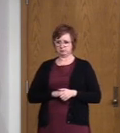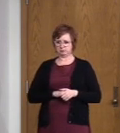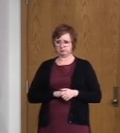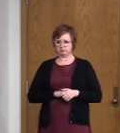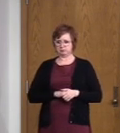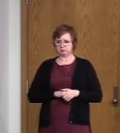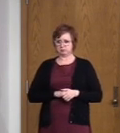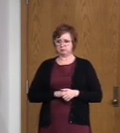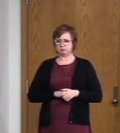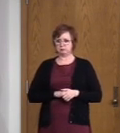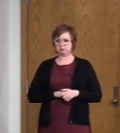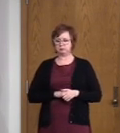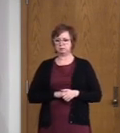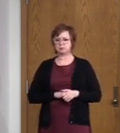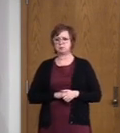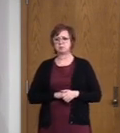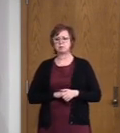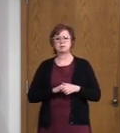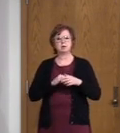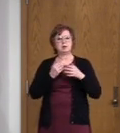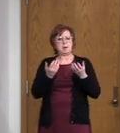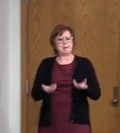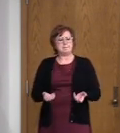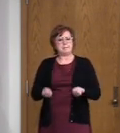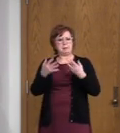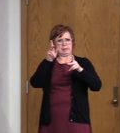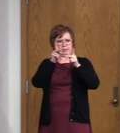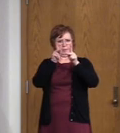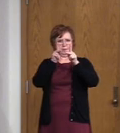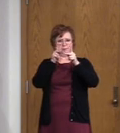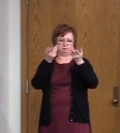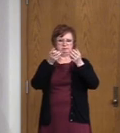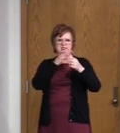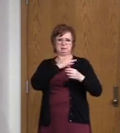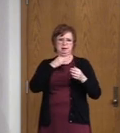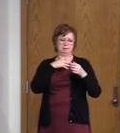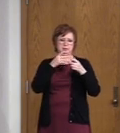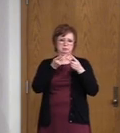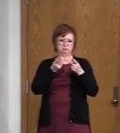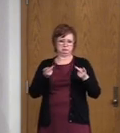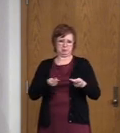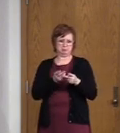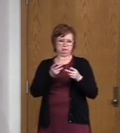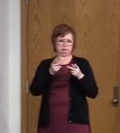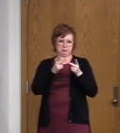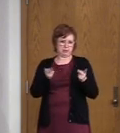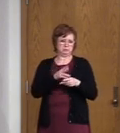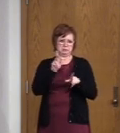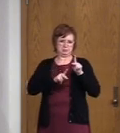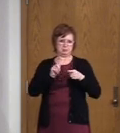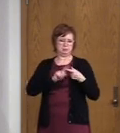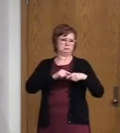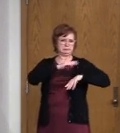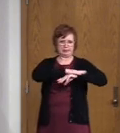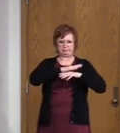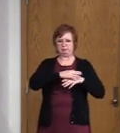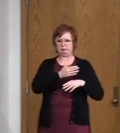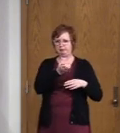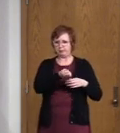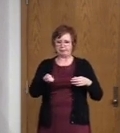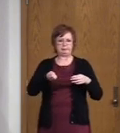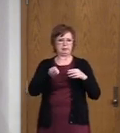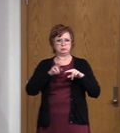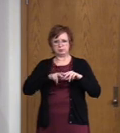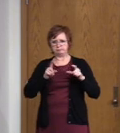So resourcing, so besides the actual location of the clinics and some of the support equipment that we need, tables, chairs, all that kind of